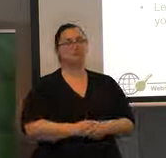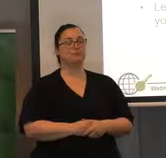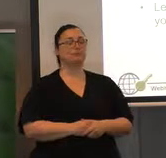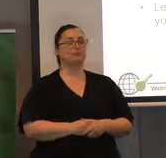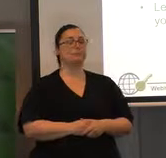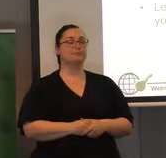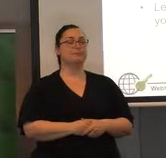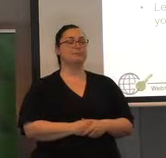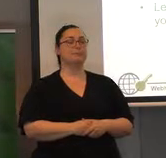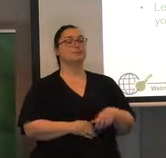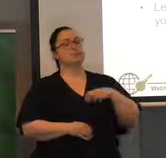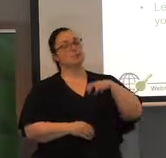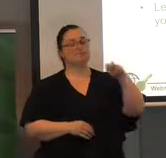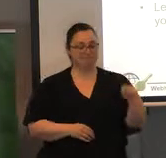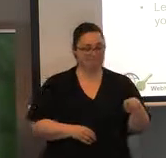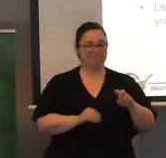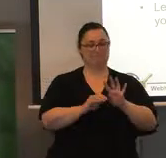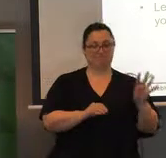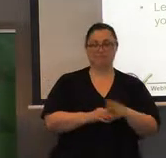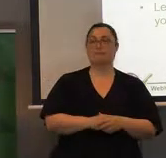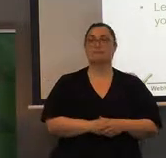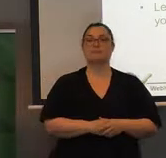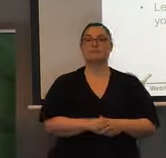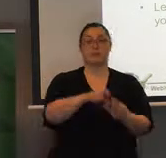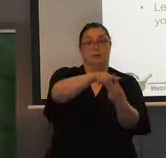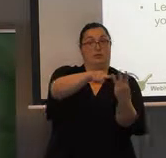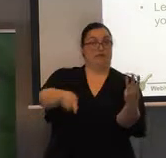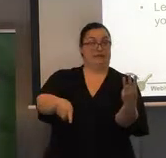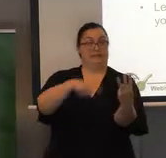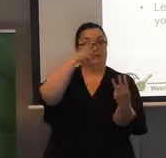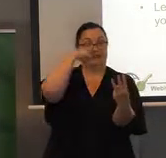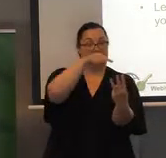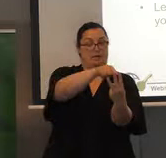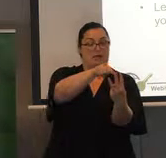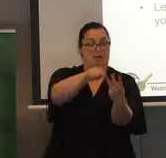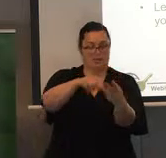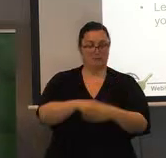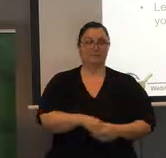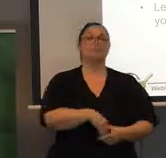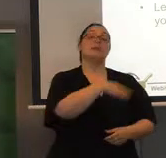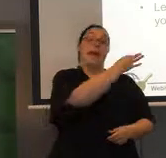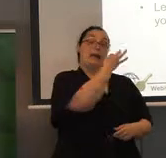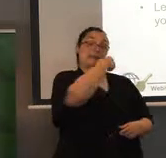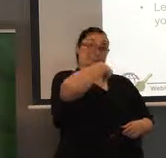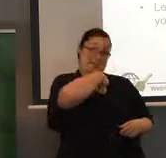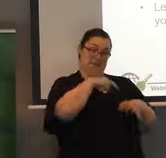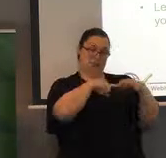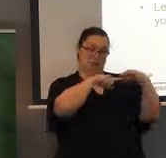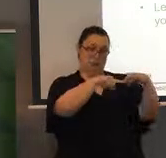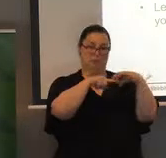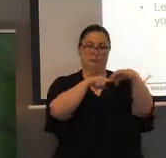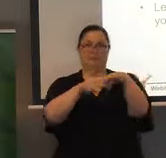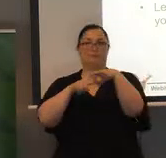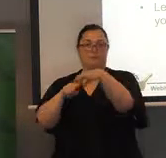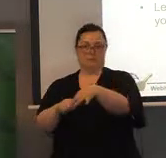wanted. And so when it got down to the final three, they said, okay, Vivienne, you're going to ask the difficult questions because we